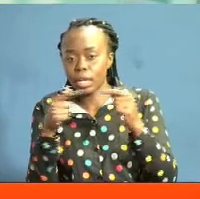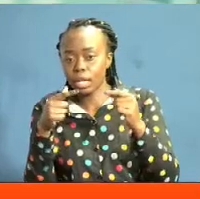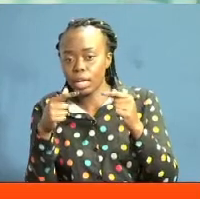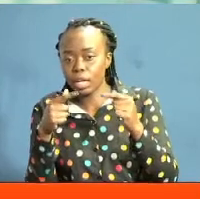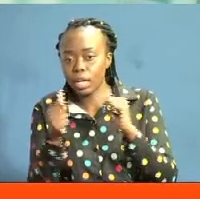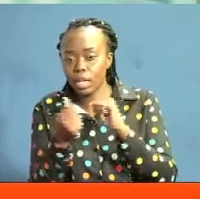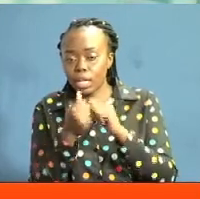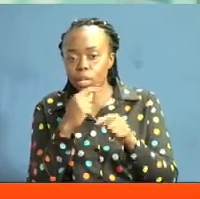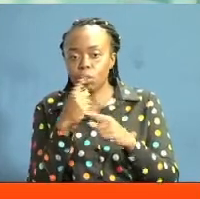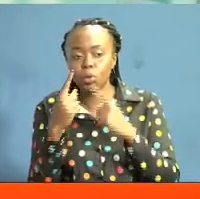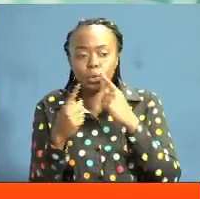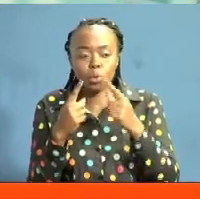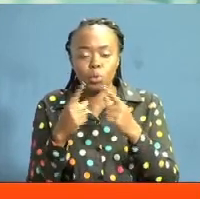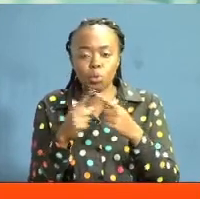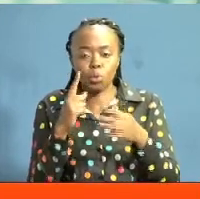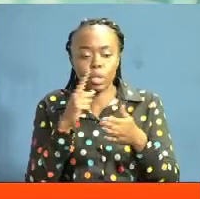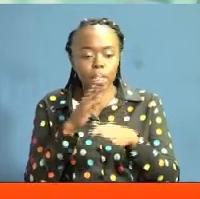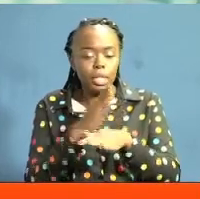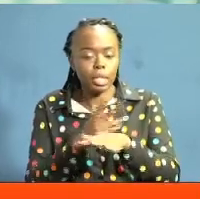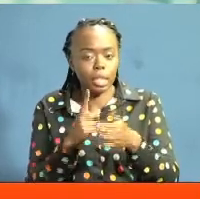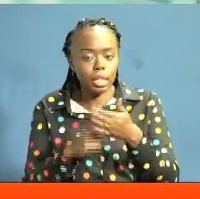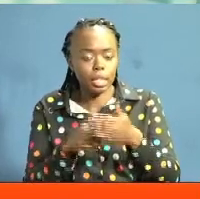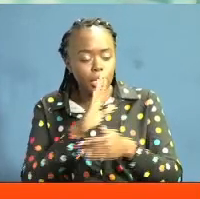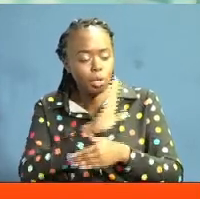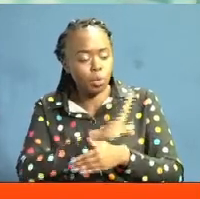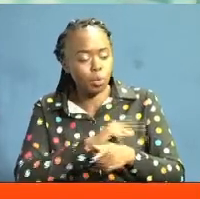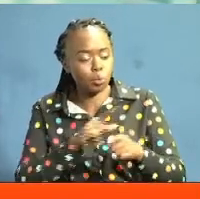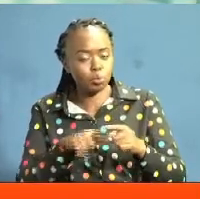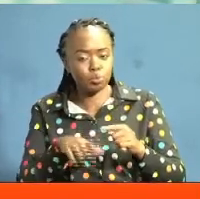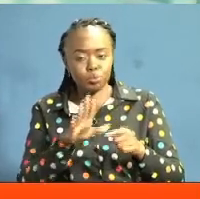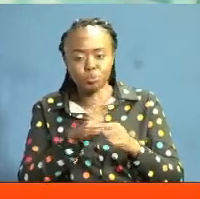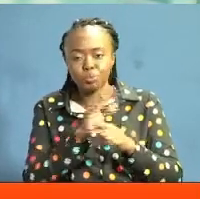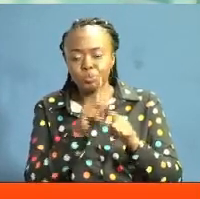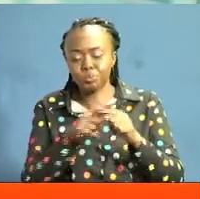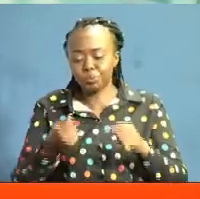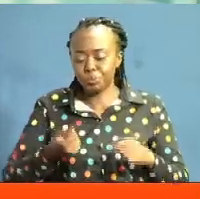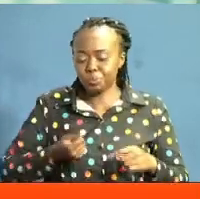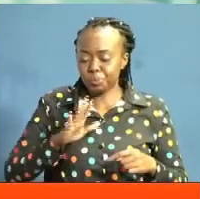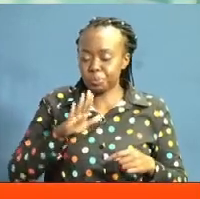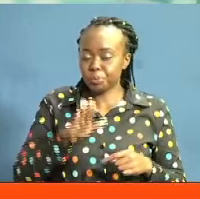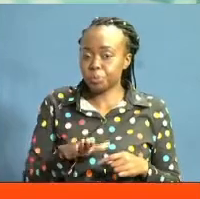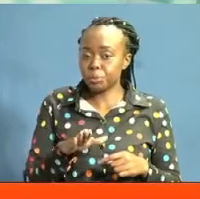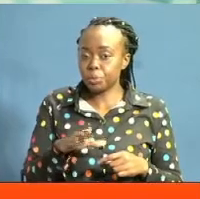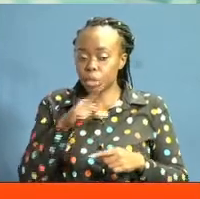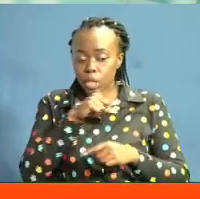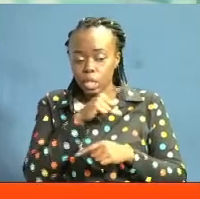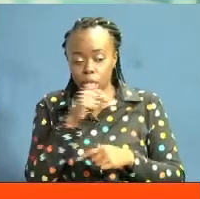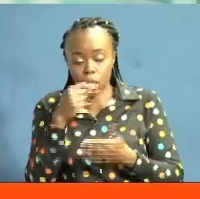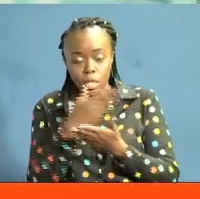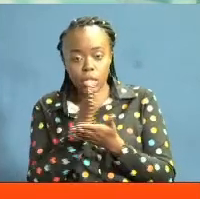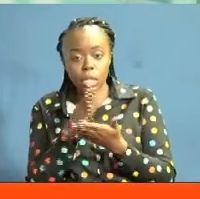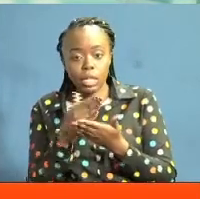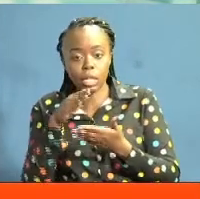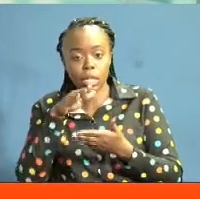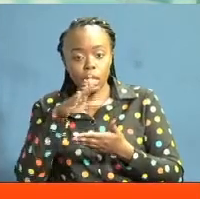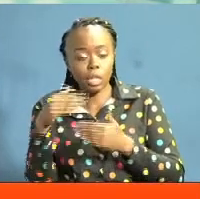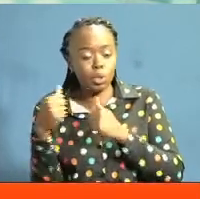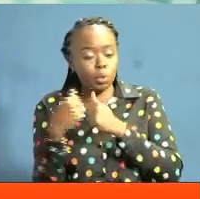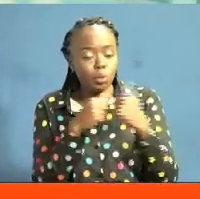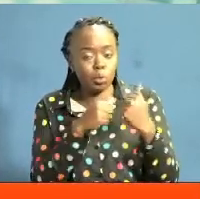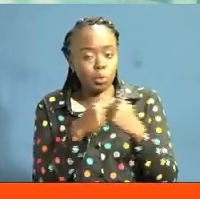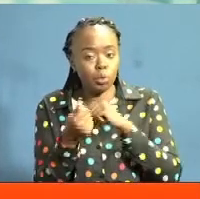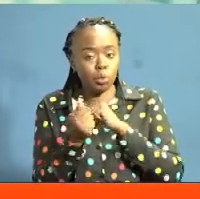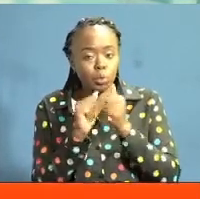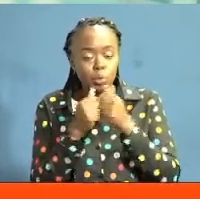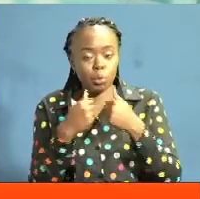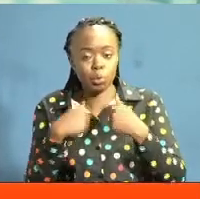Mm-hmm. I normally say, as a lady, as a woman, as a girl, when you go to share your challenges with